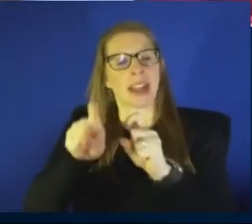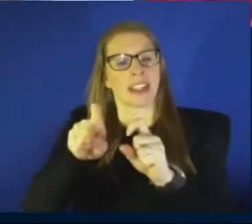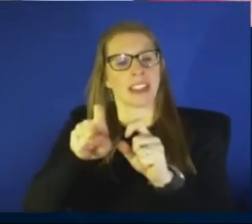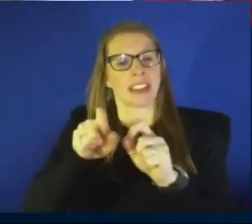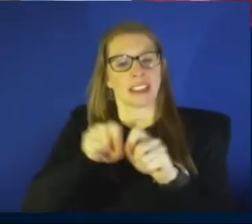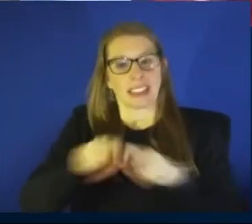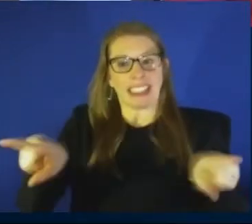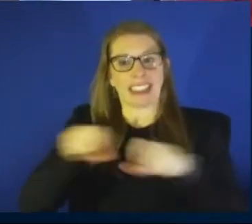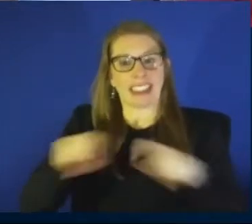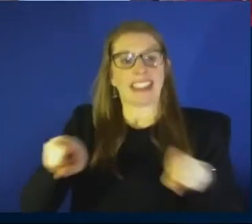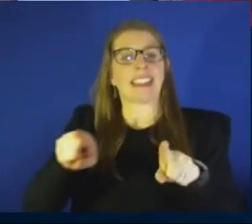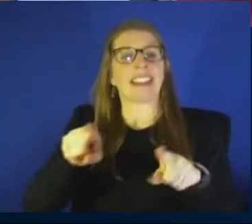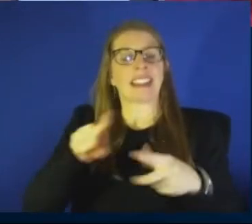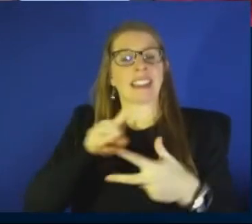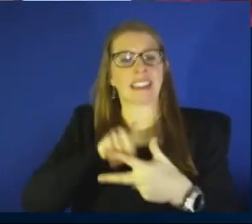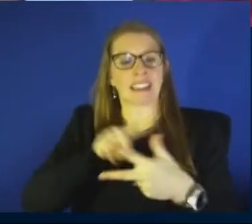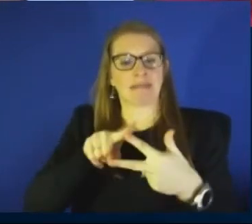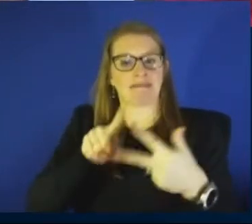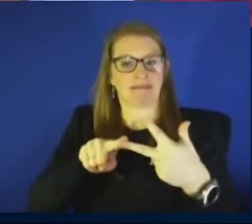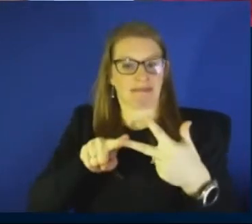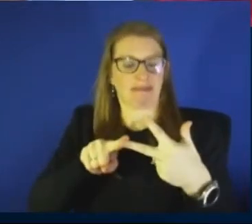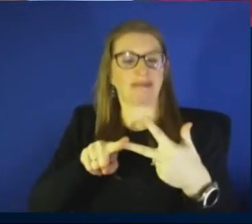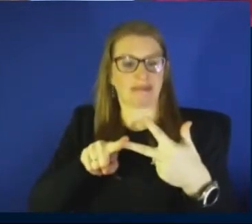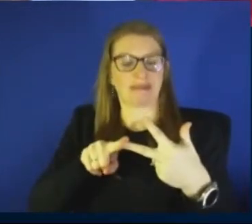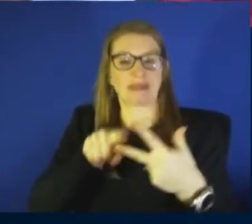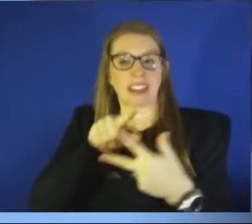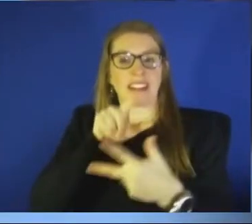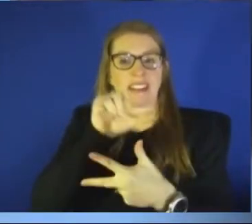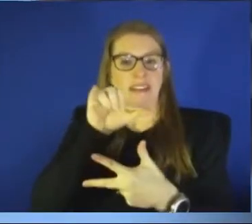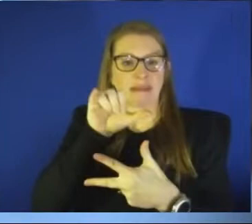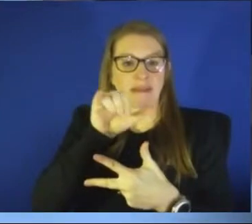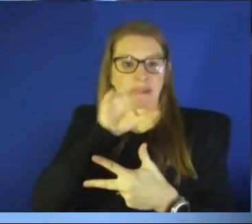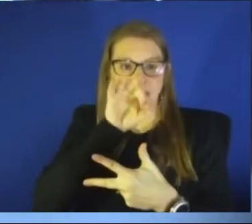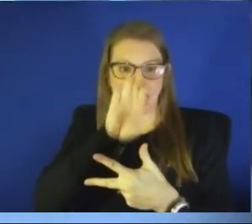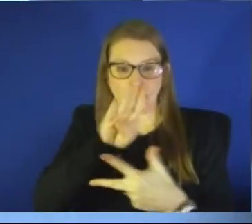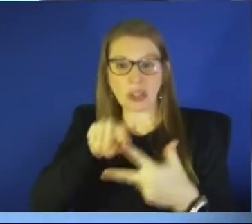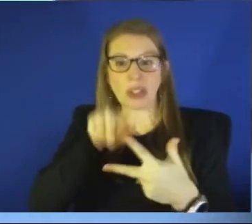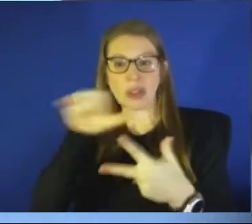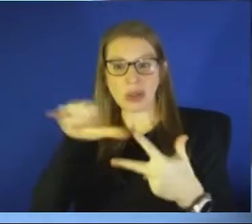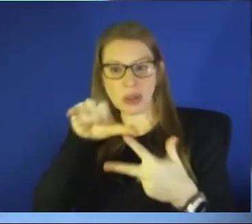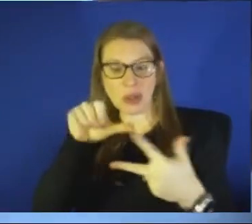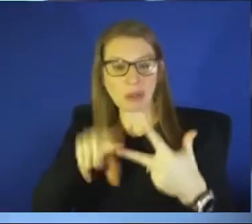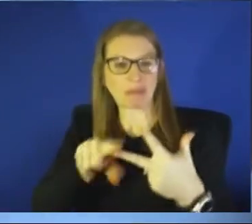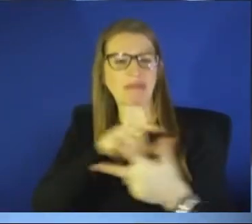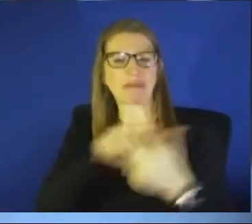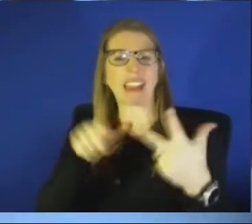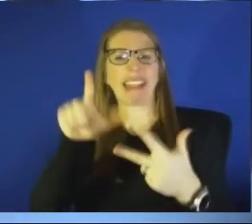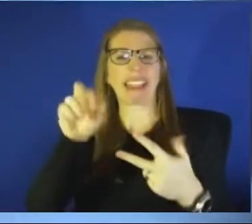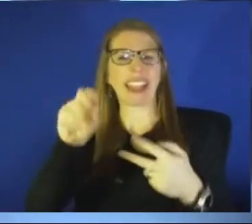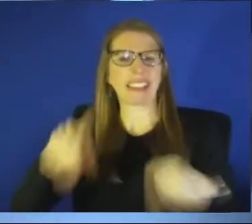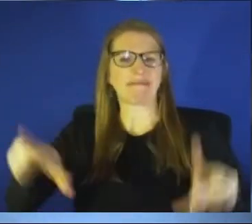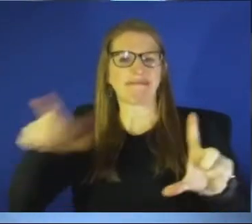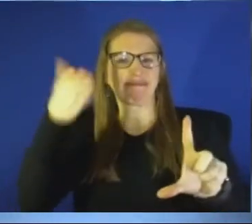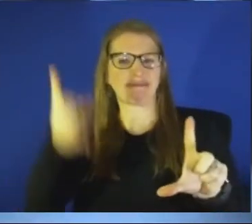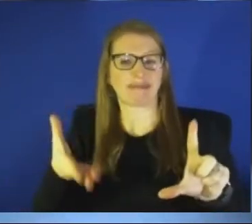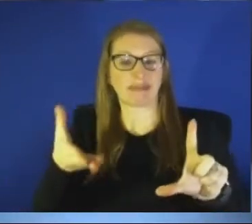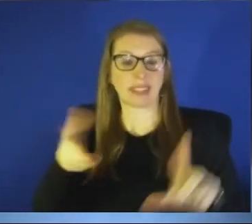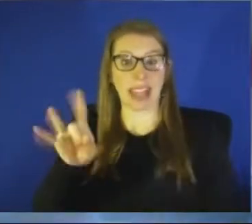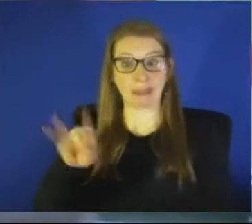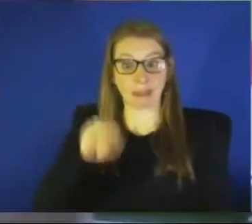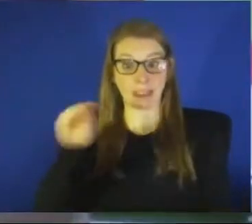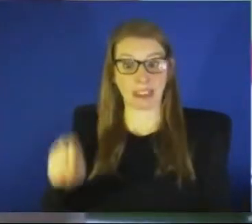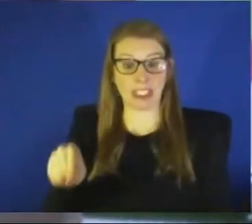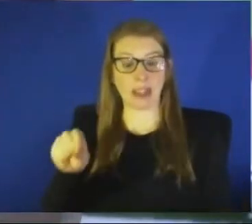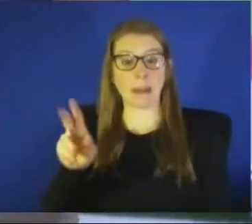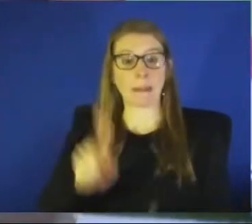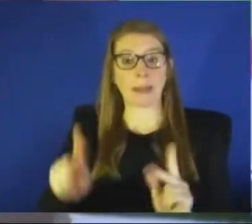and on Twitter, and also at the Medical News Network. We're going to get to those here in just a little bit. But 8% of U.S. People in the U.S. actually consider